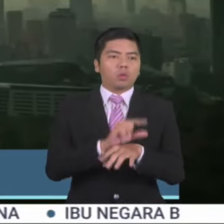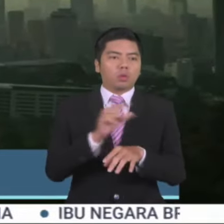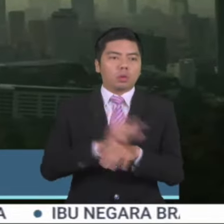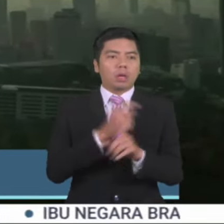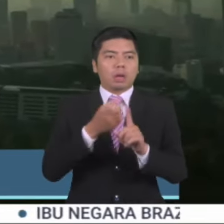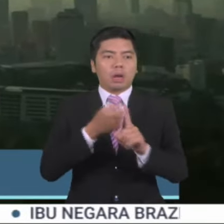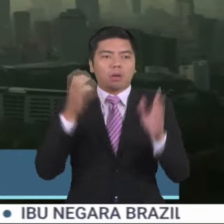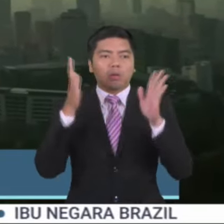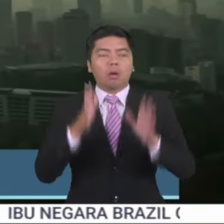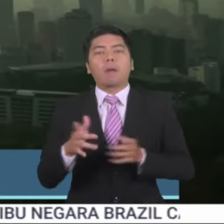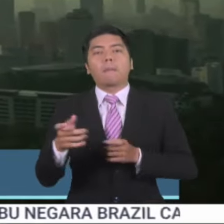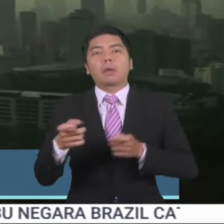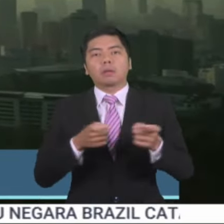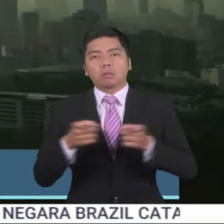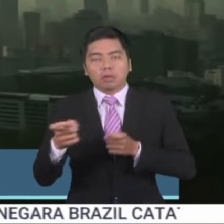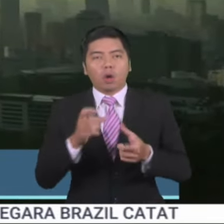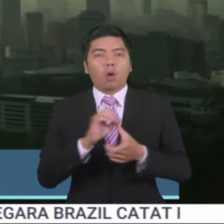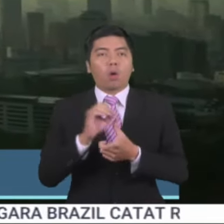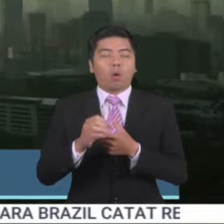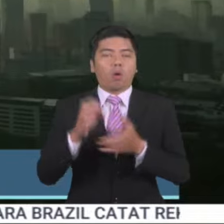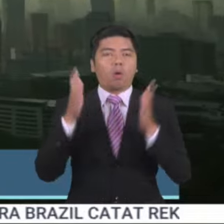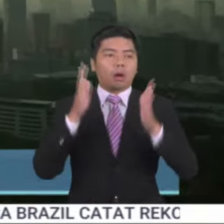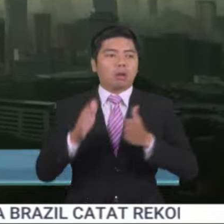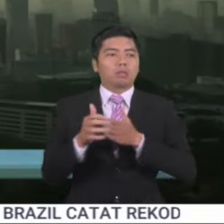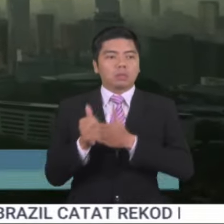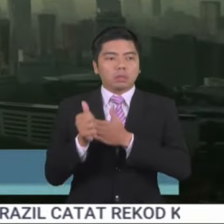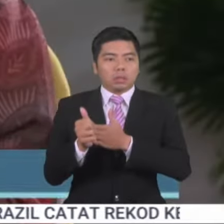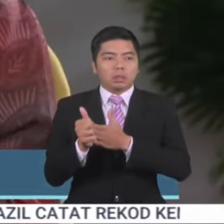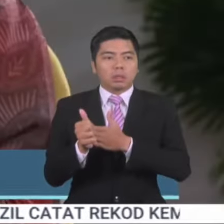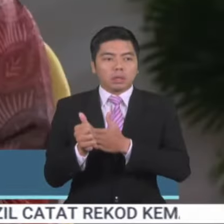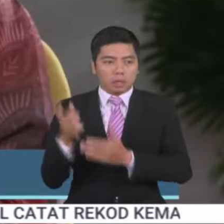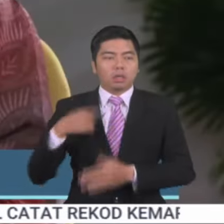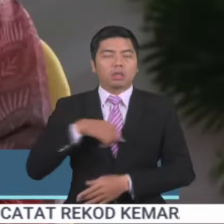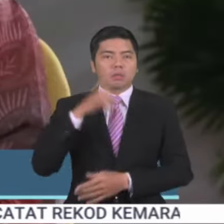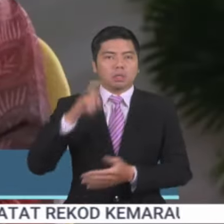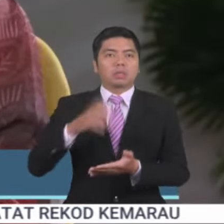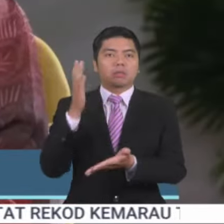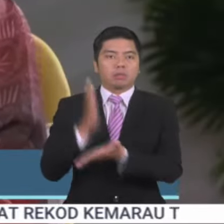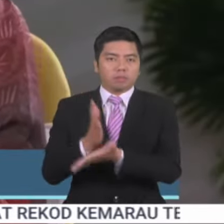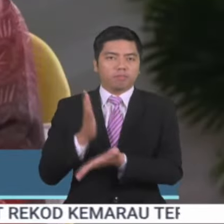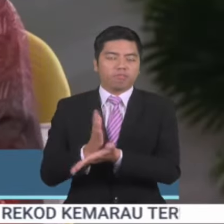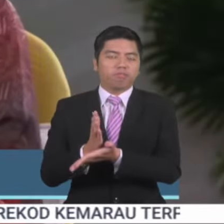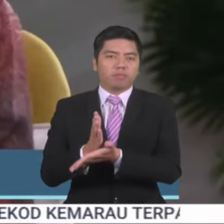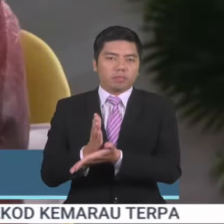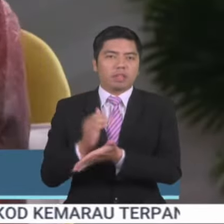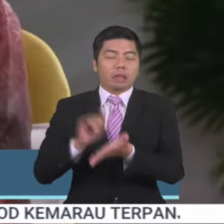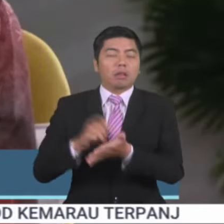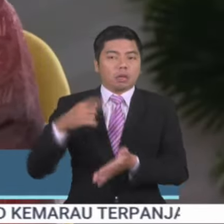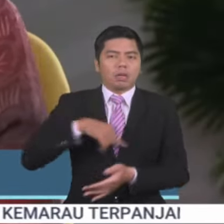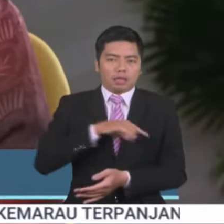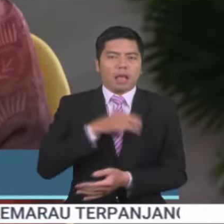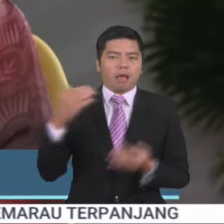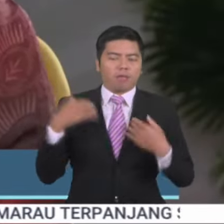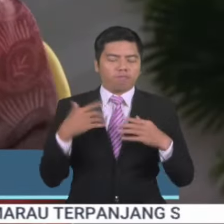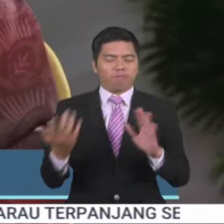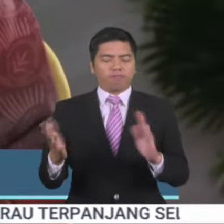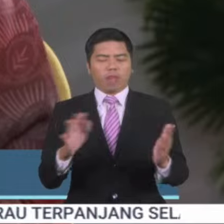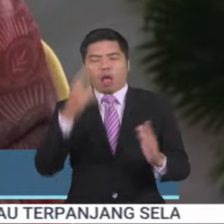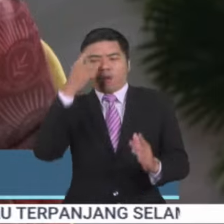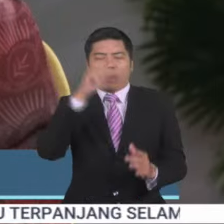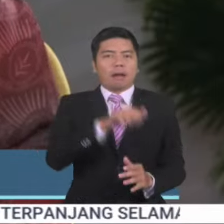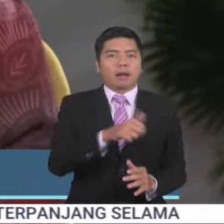it sufficient? Yes, but we need a bit more. Then we'll then consider other measures. Now we are now looking at the